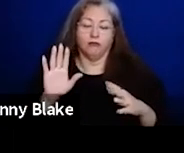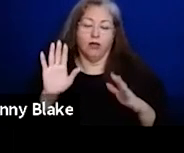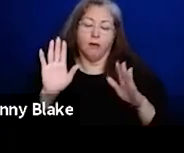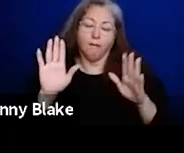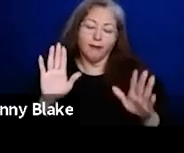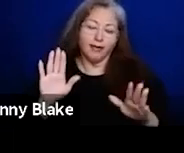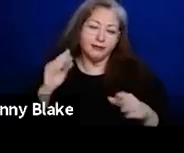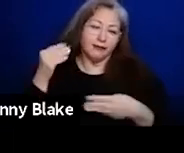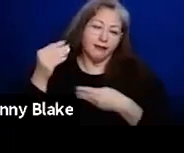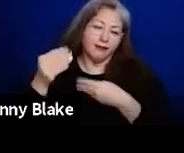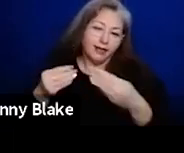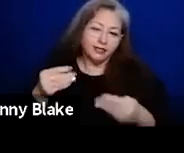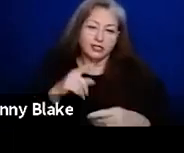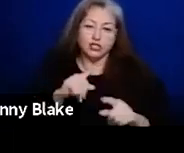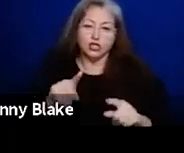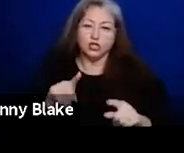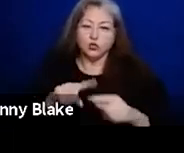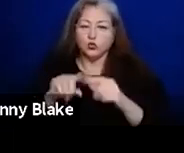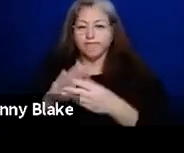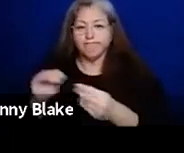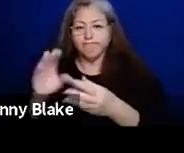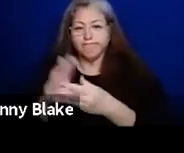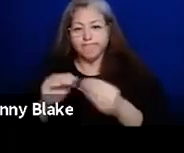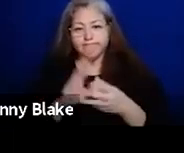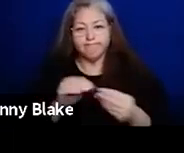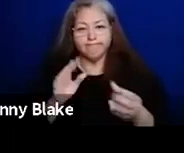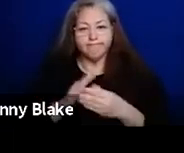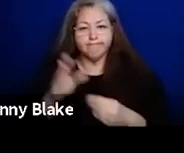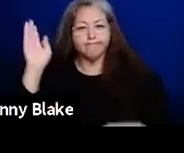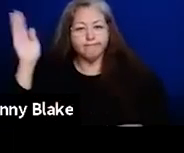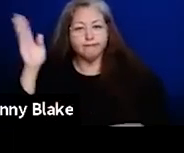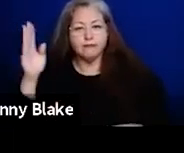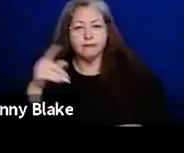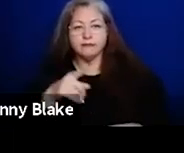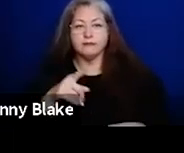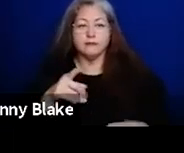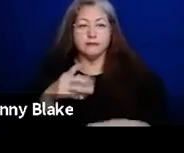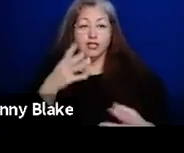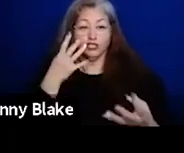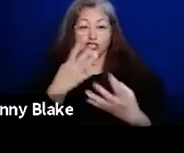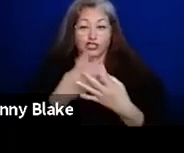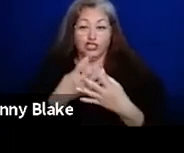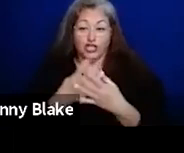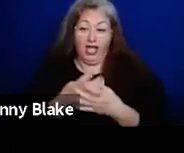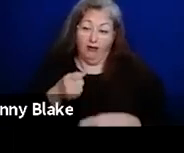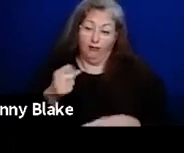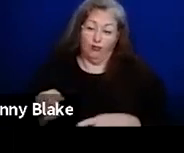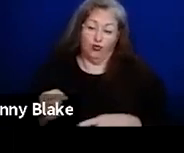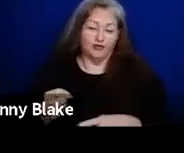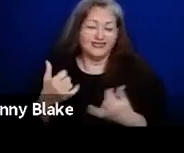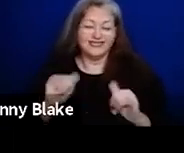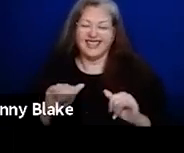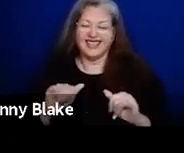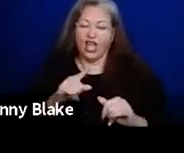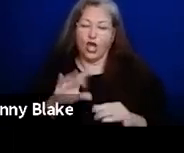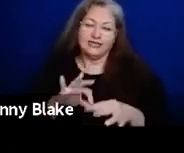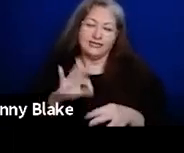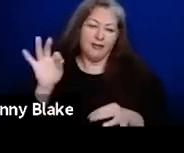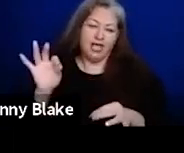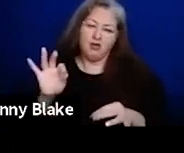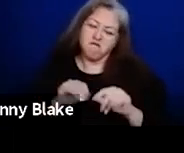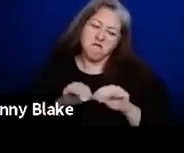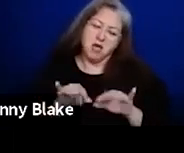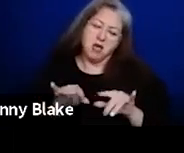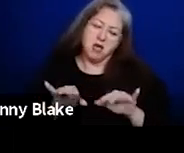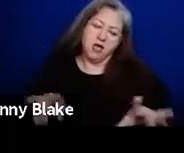world speaking these words, and there was no jail cell that was able to contain her spirit at all, and